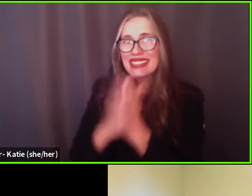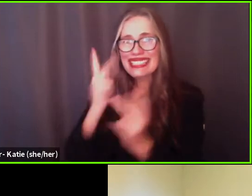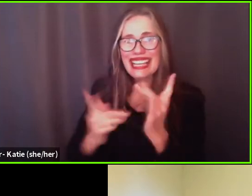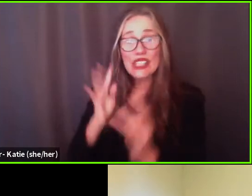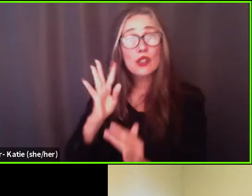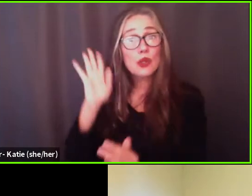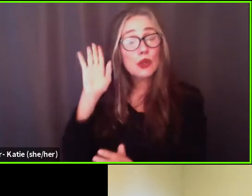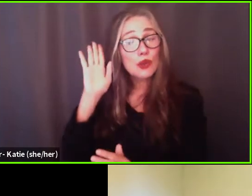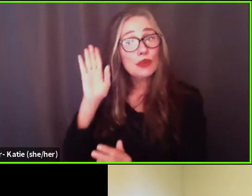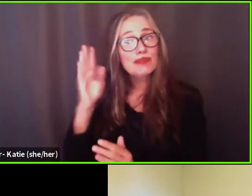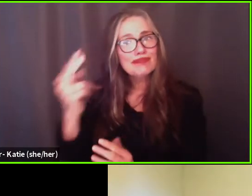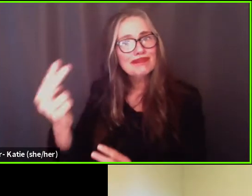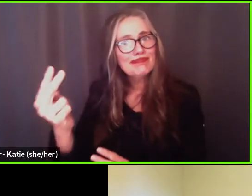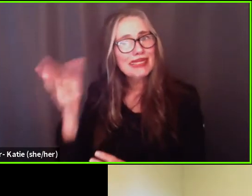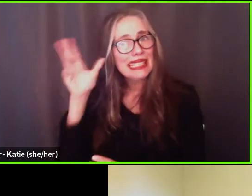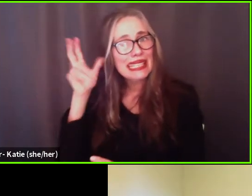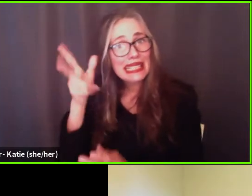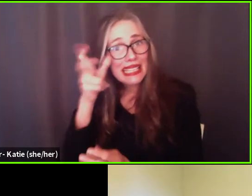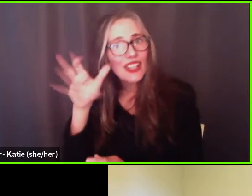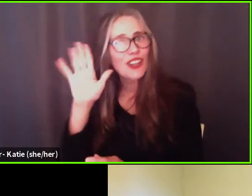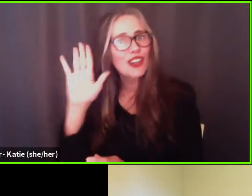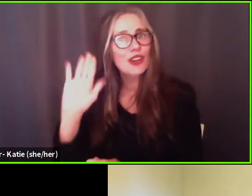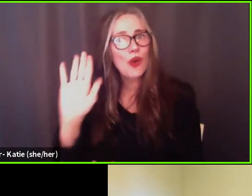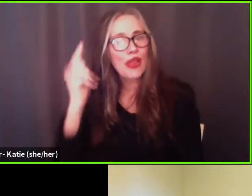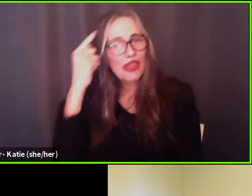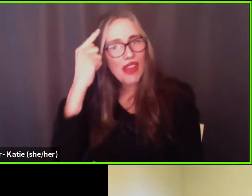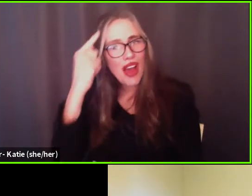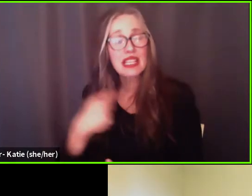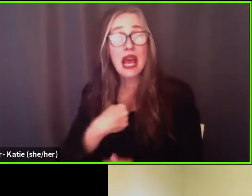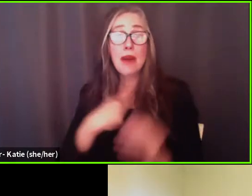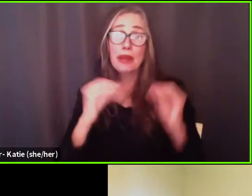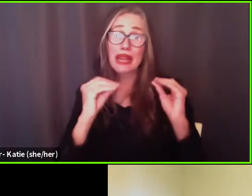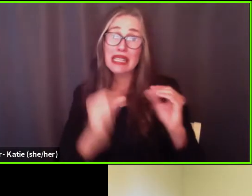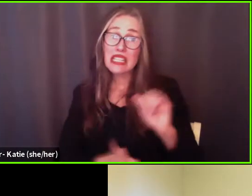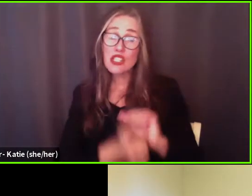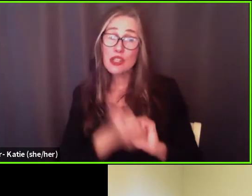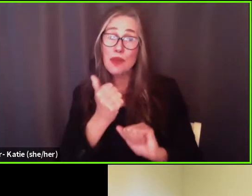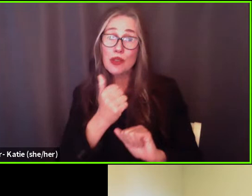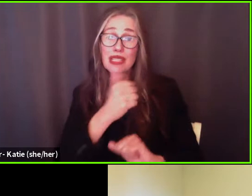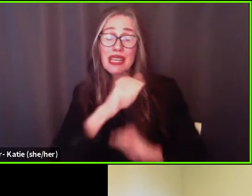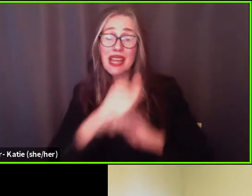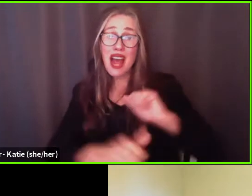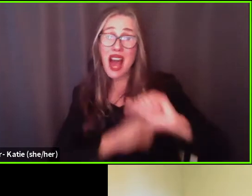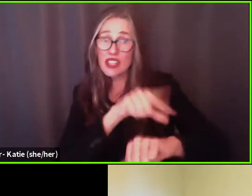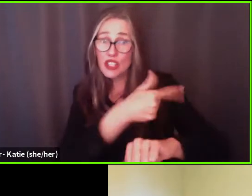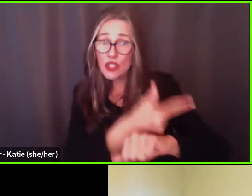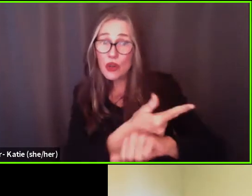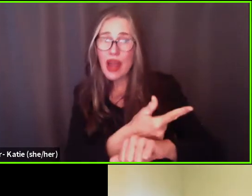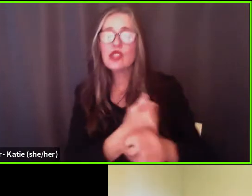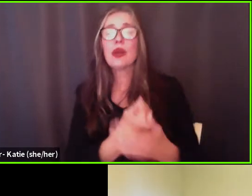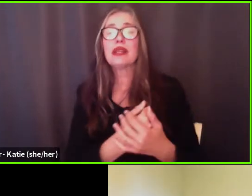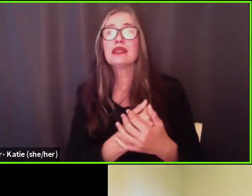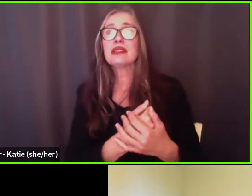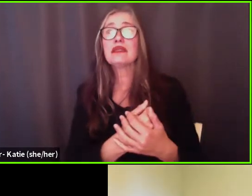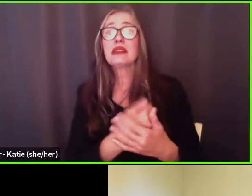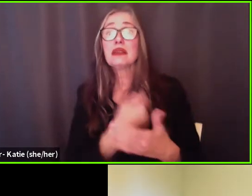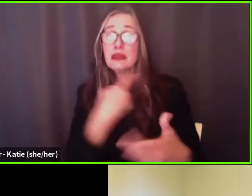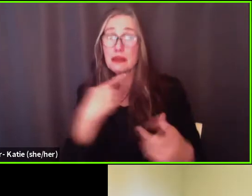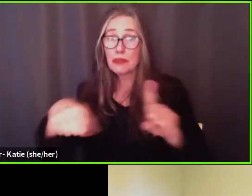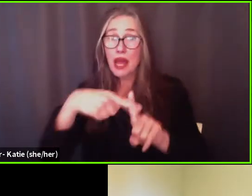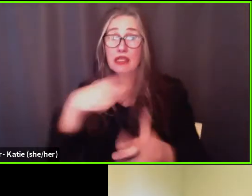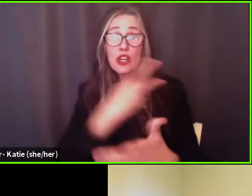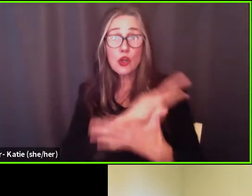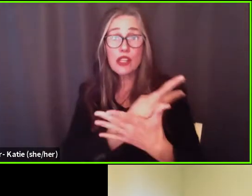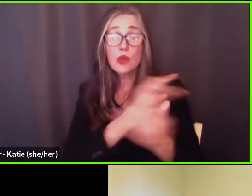uh teaches uh mostly grad students and occasionally undergraduates at berkeley you know berkeley is a world-class university um with close